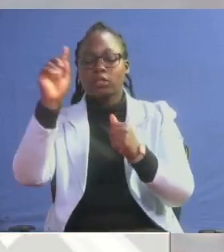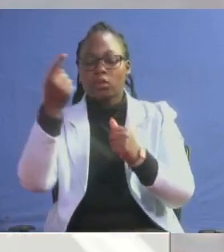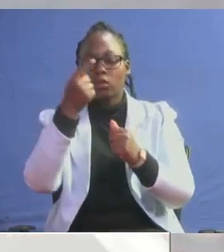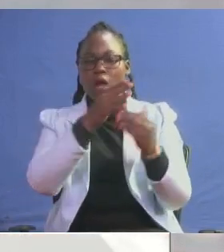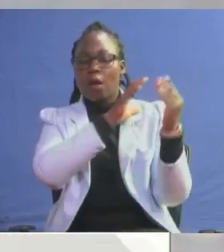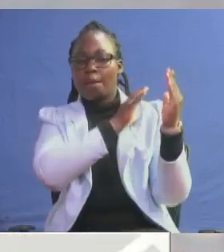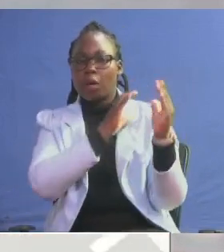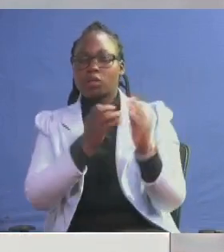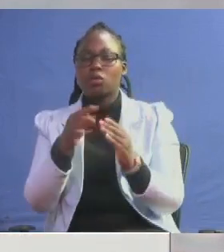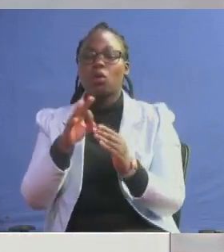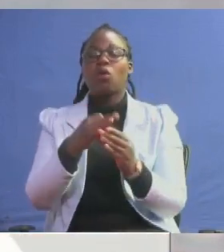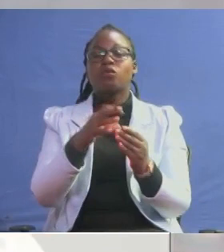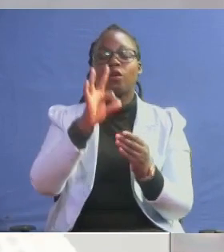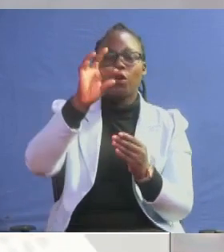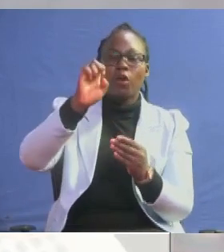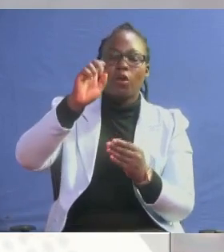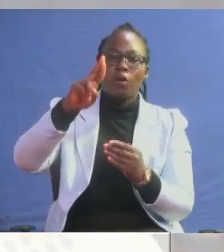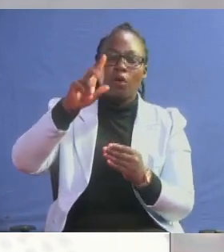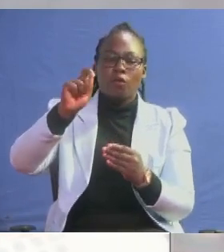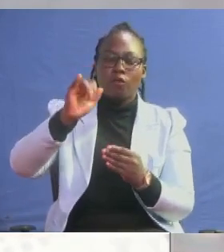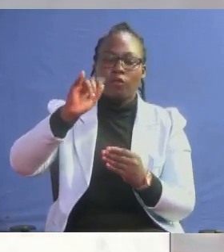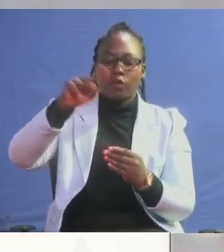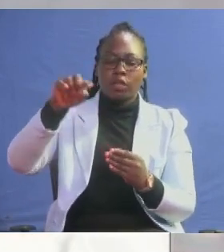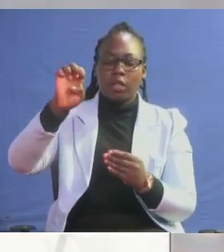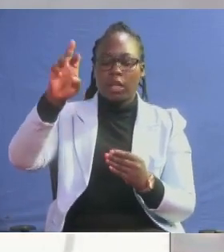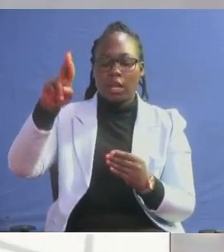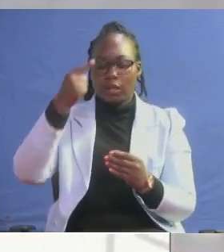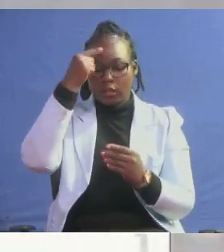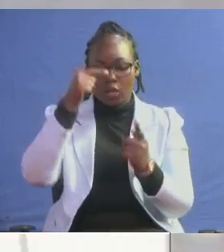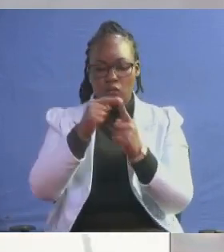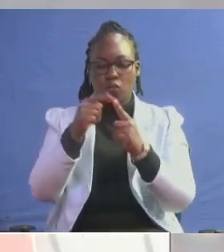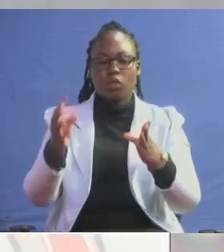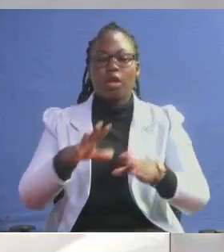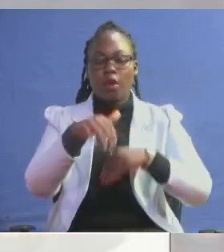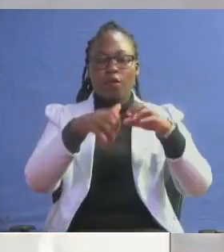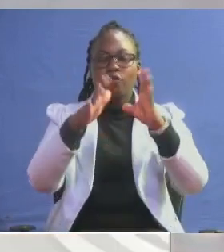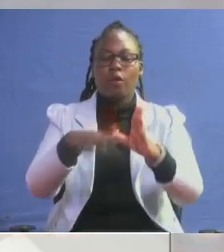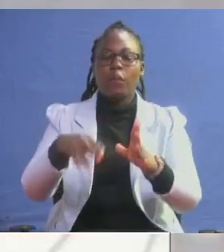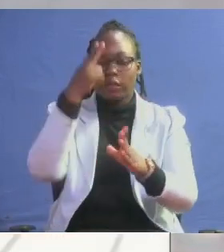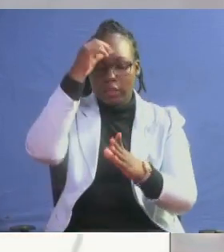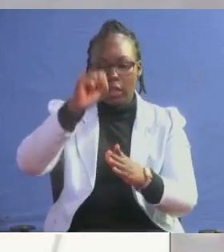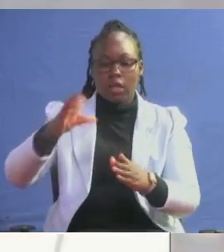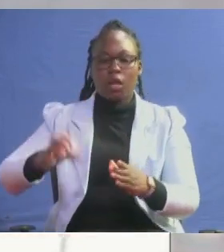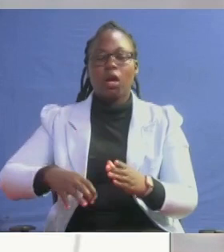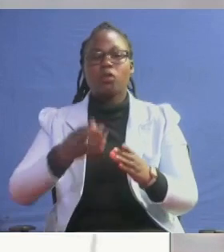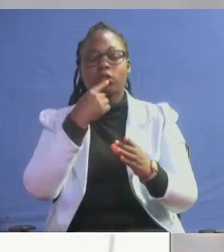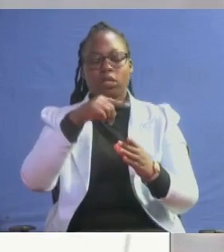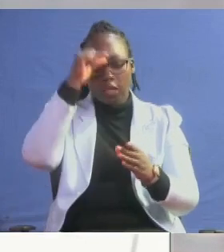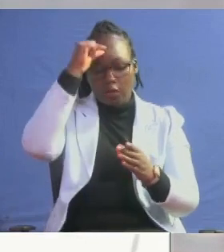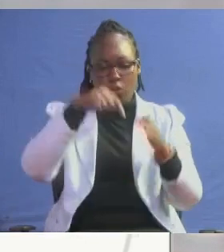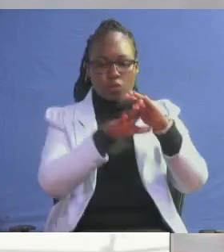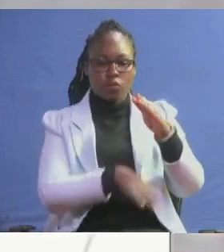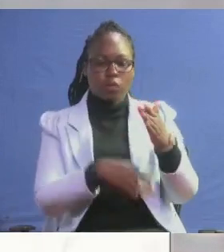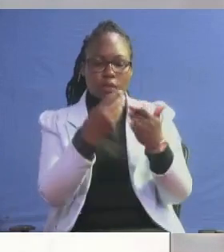subsidized fertilizer to farmers in Narok County, in line with the government's aim to boost production. In Embu County,